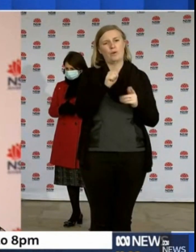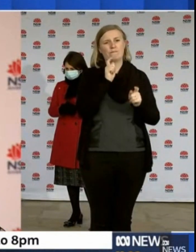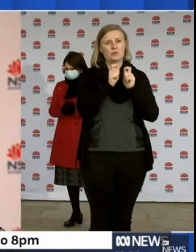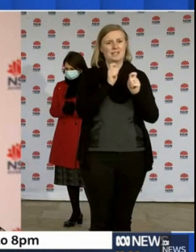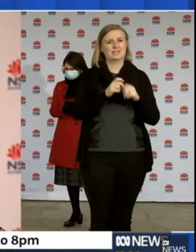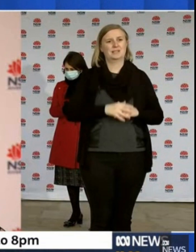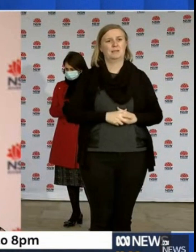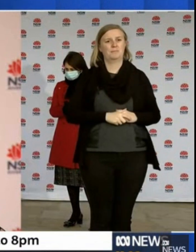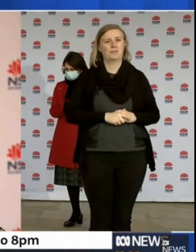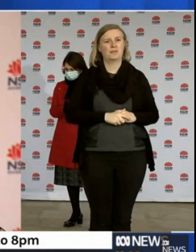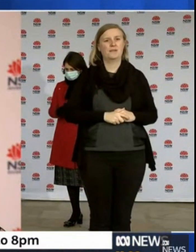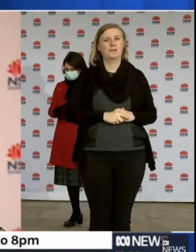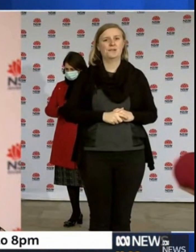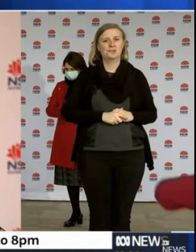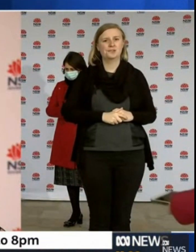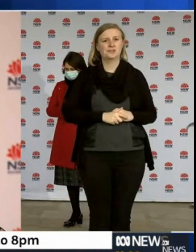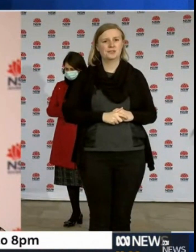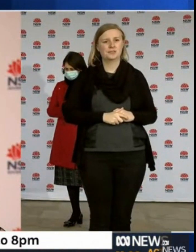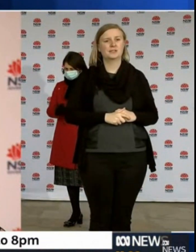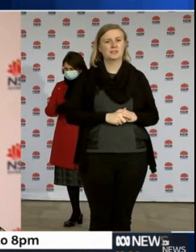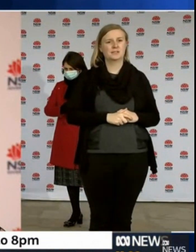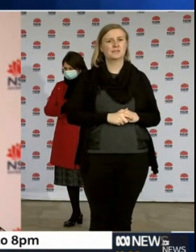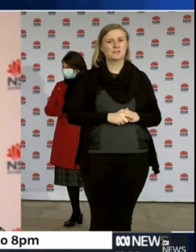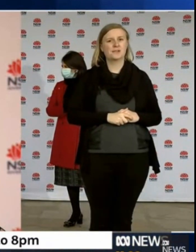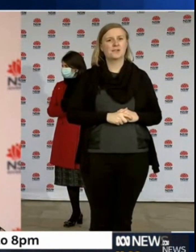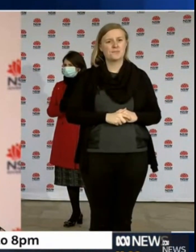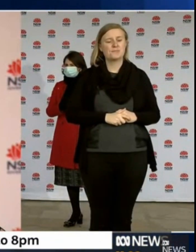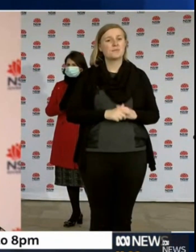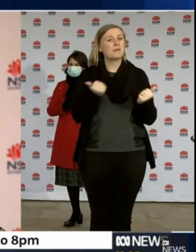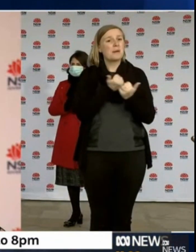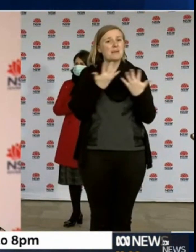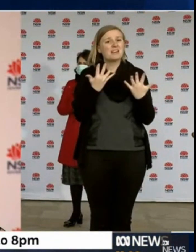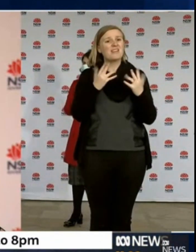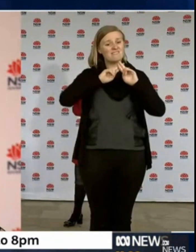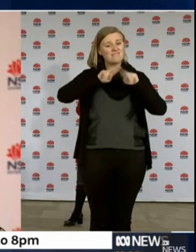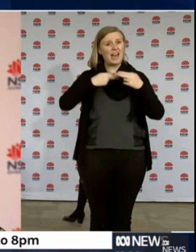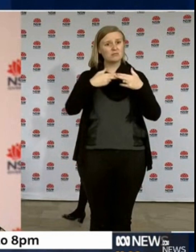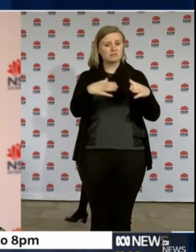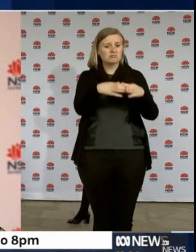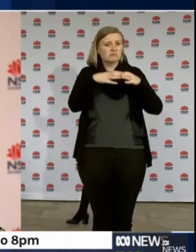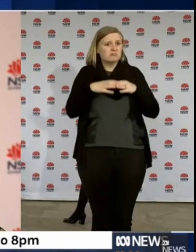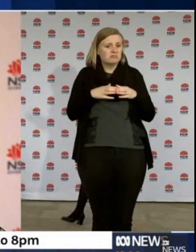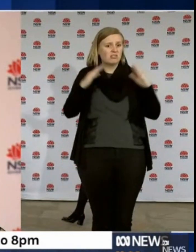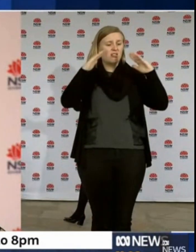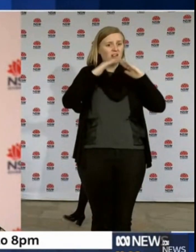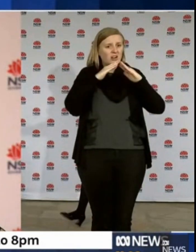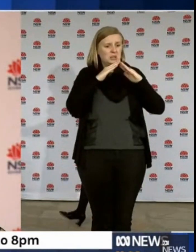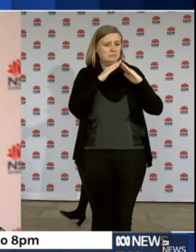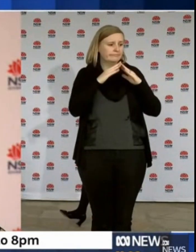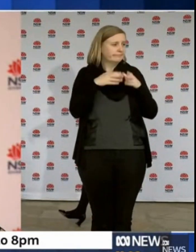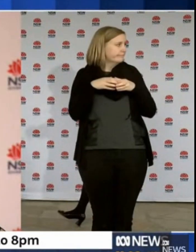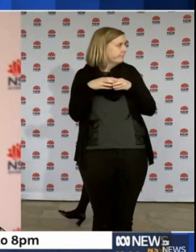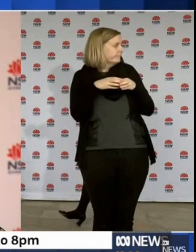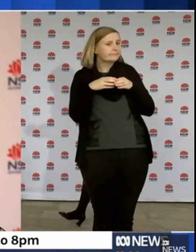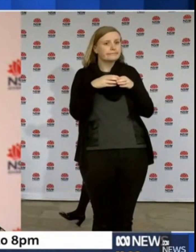coming out for testing. But it is critical, and given we have a number of families isolating as a group, it is important that everyone